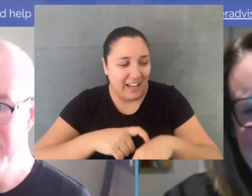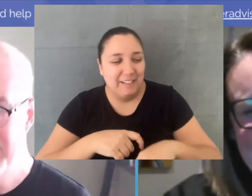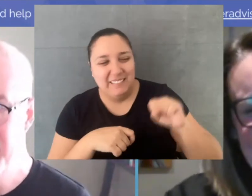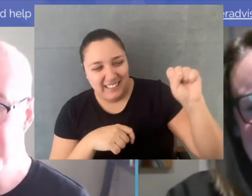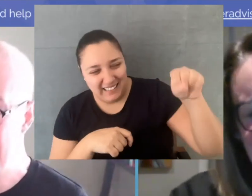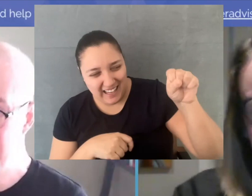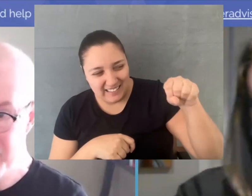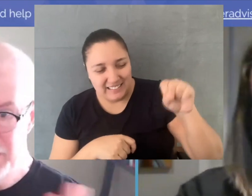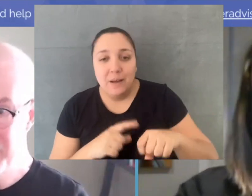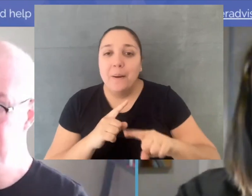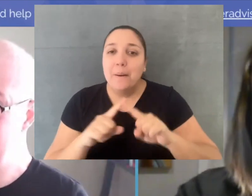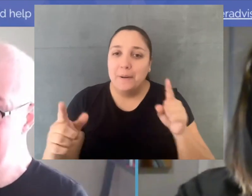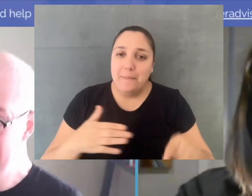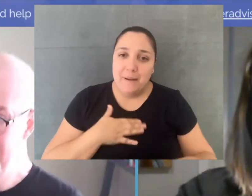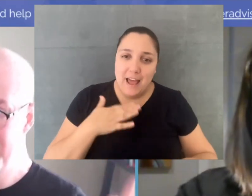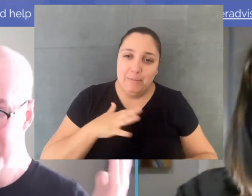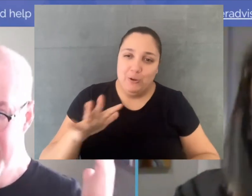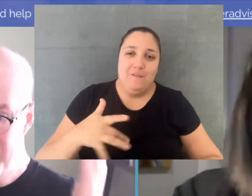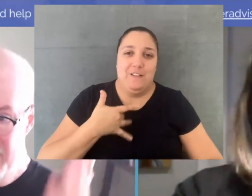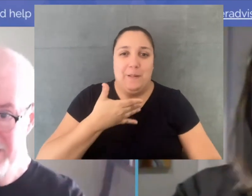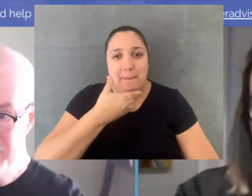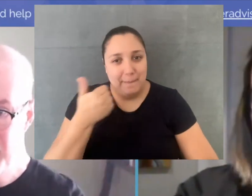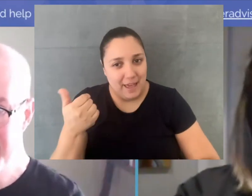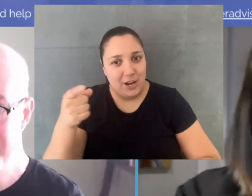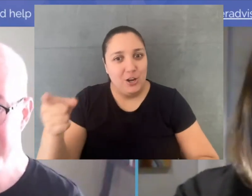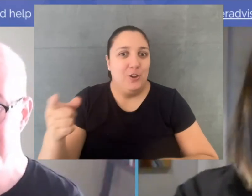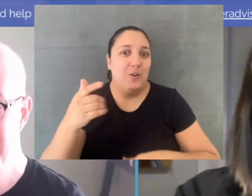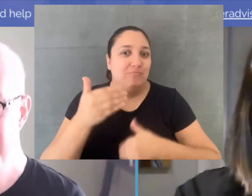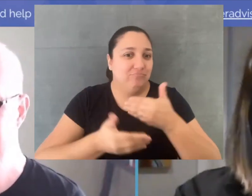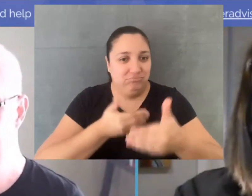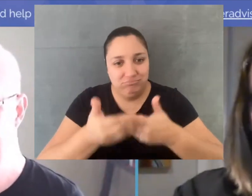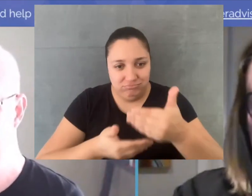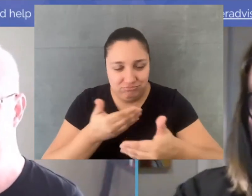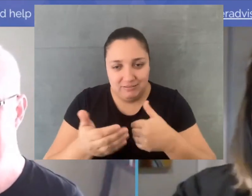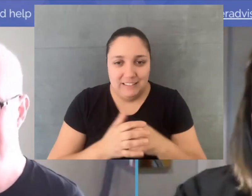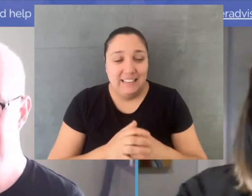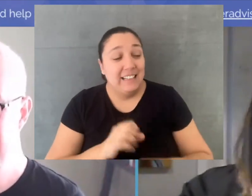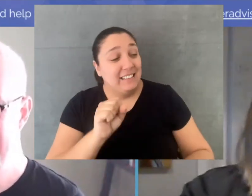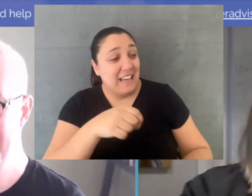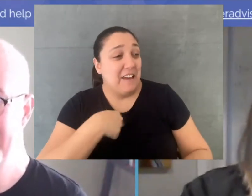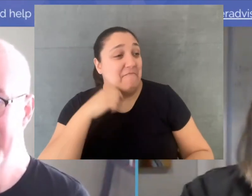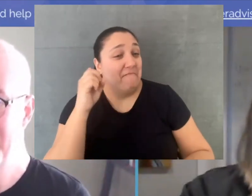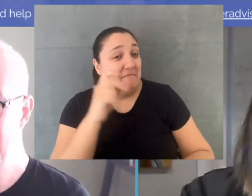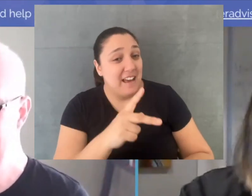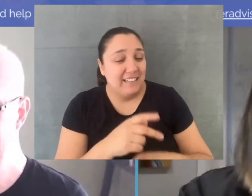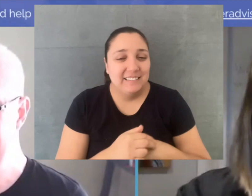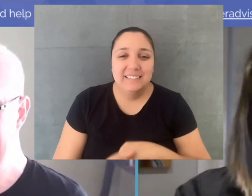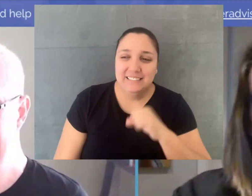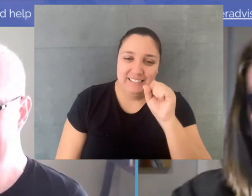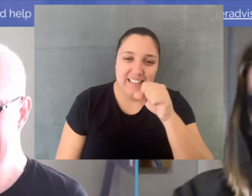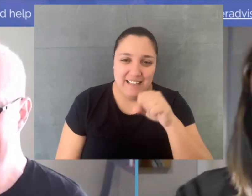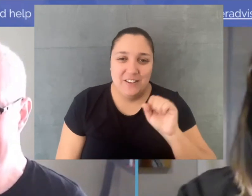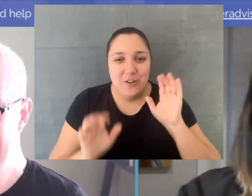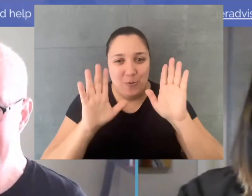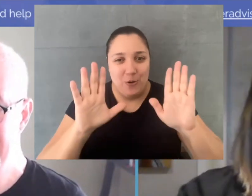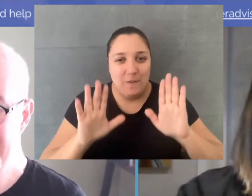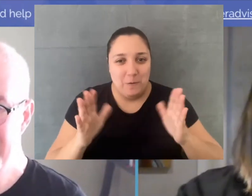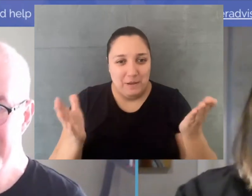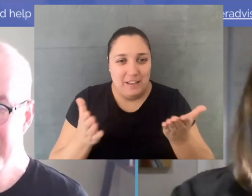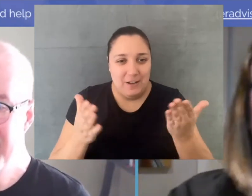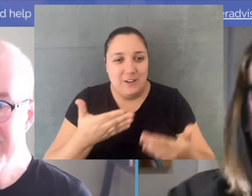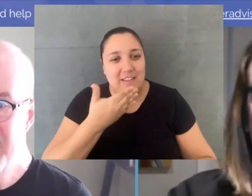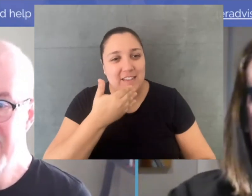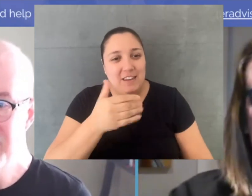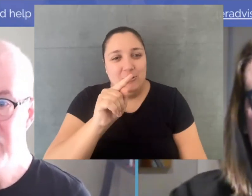Getting you in here, but I'm glad you're feeling better and you're kind of back in the swing of things, and you could come on and talk. Wonderful. Great to be here. Thanks,